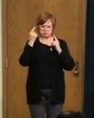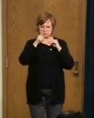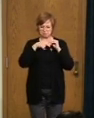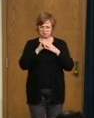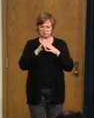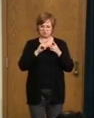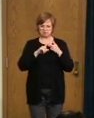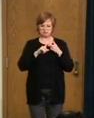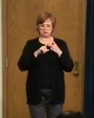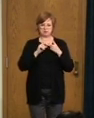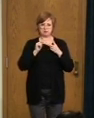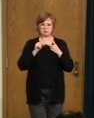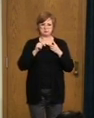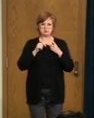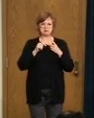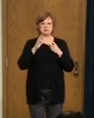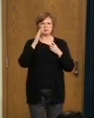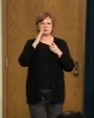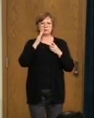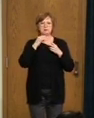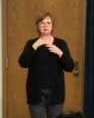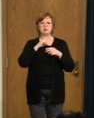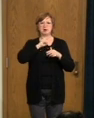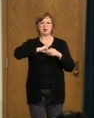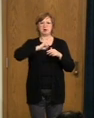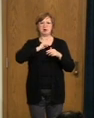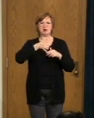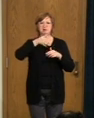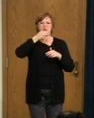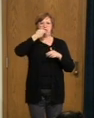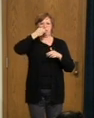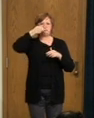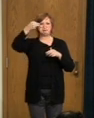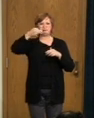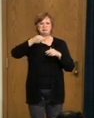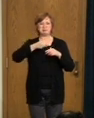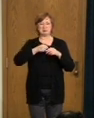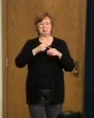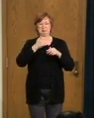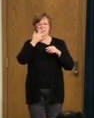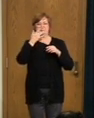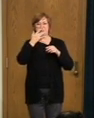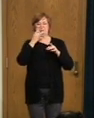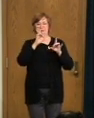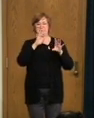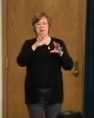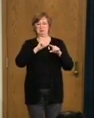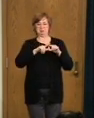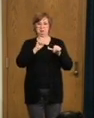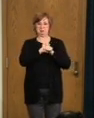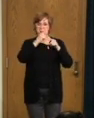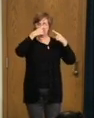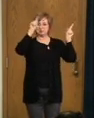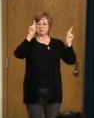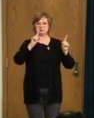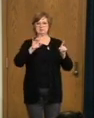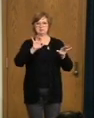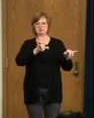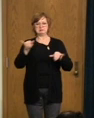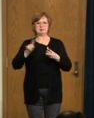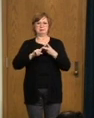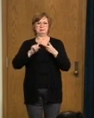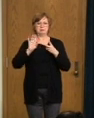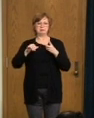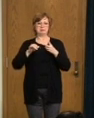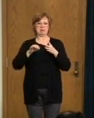little bit of Buckley's. It doesn't taste very good, but it is absolutely necessary for us to preserve the capacity we